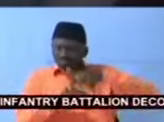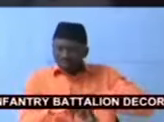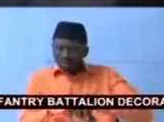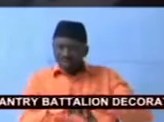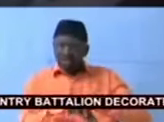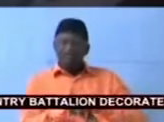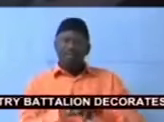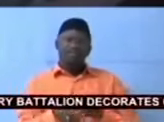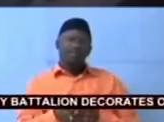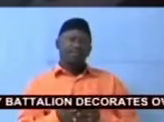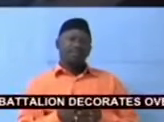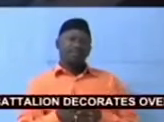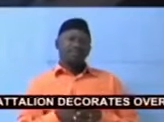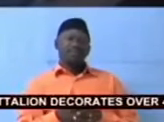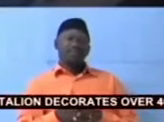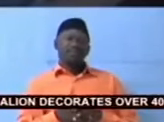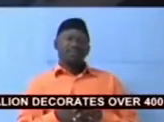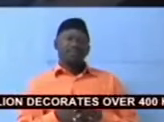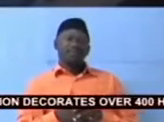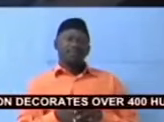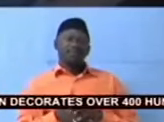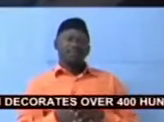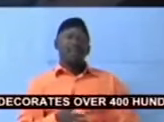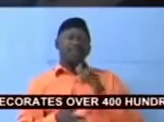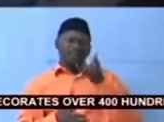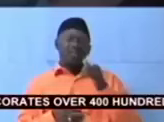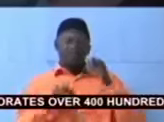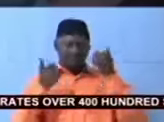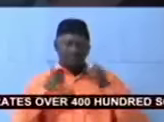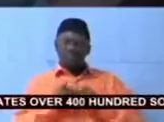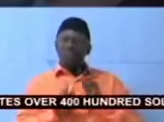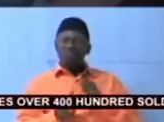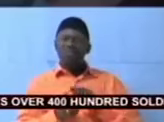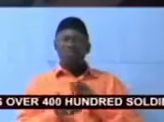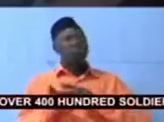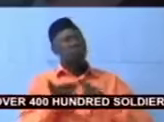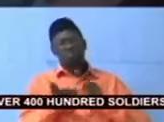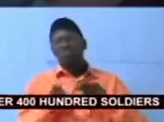Yes, it was, but apparently it was a normal practice at the time. Well,